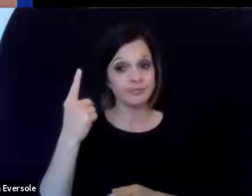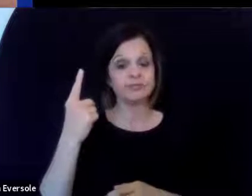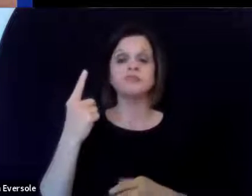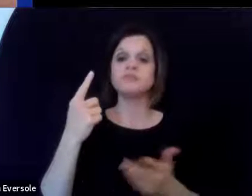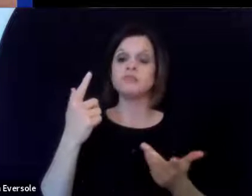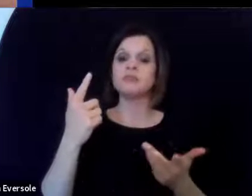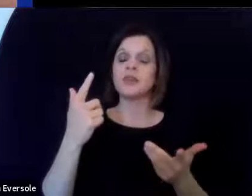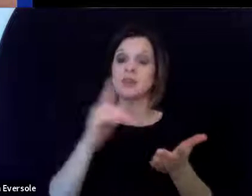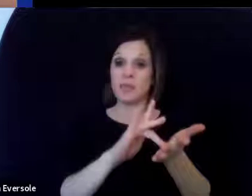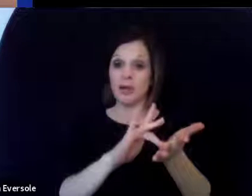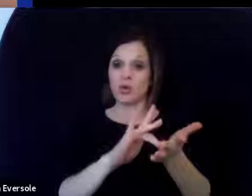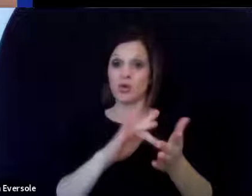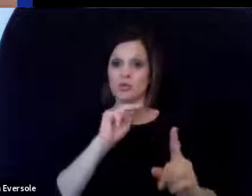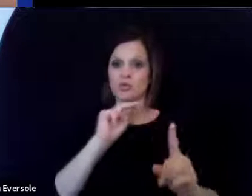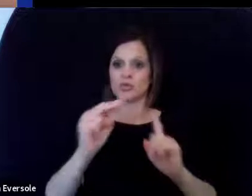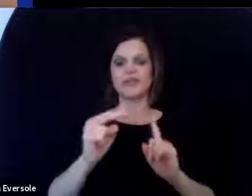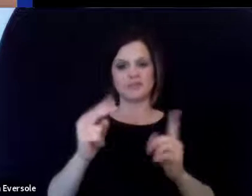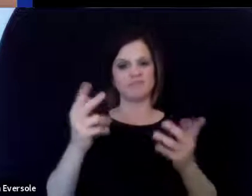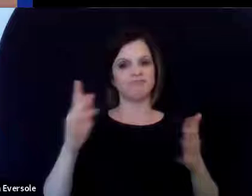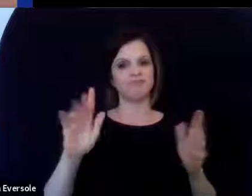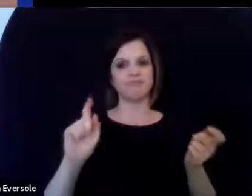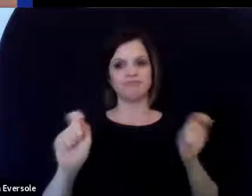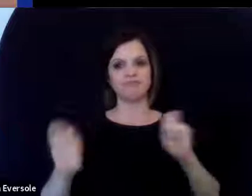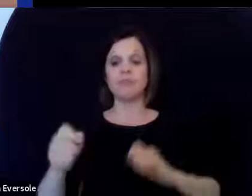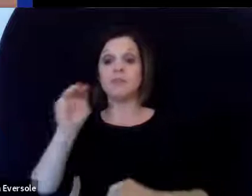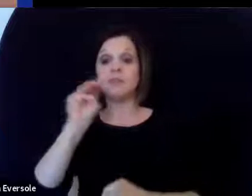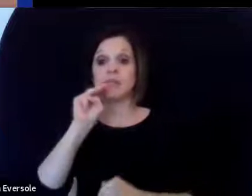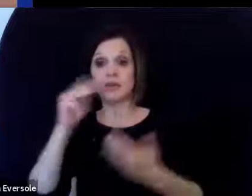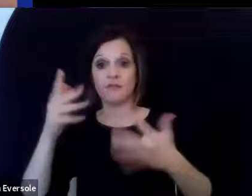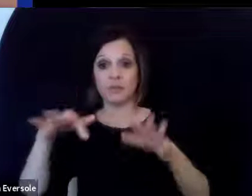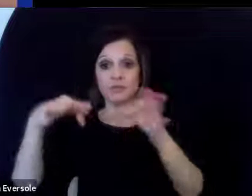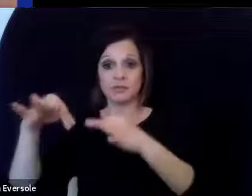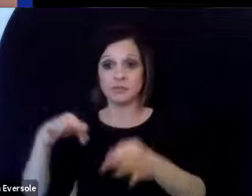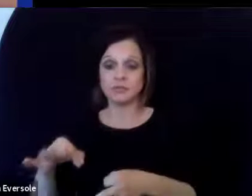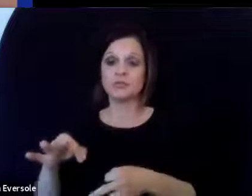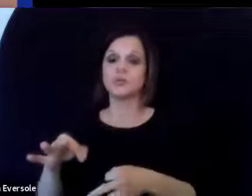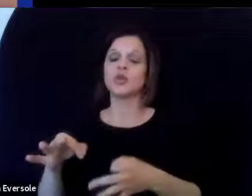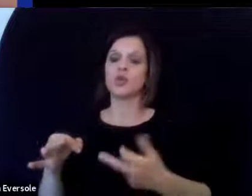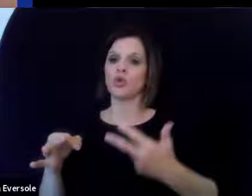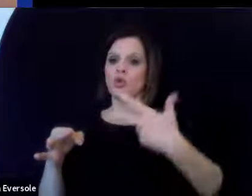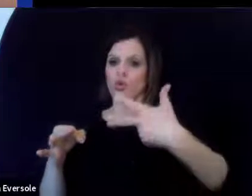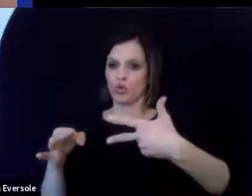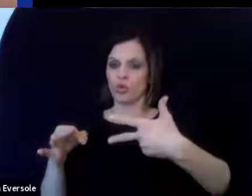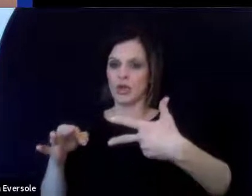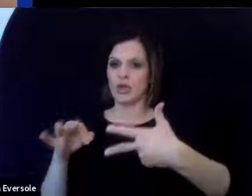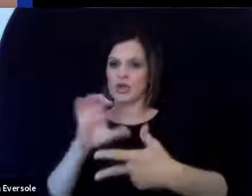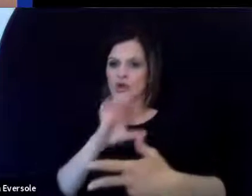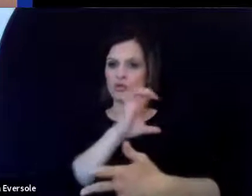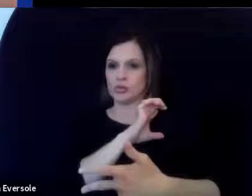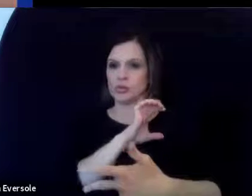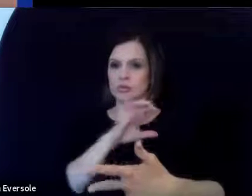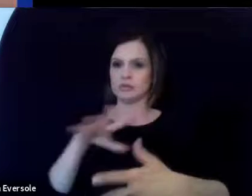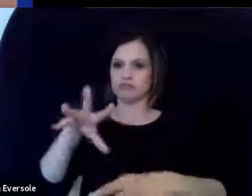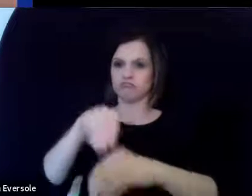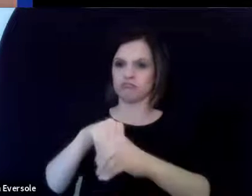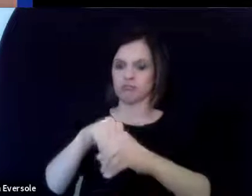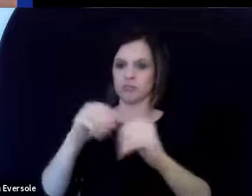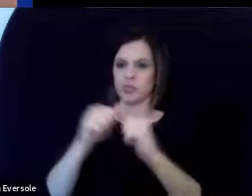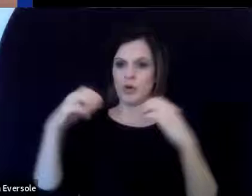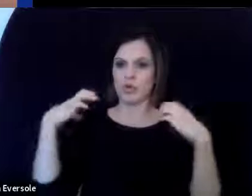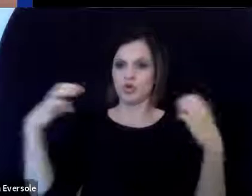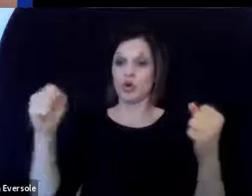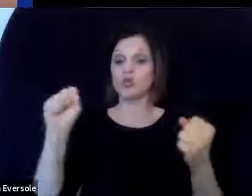changed to what Megan explained about 3 major features or 2